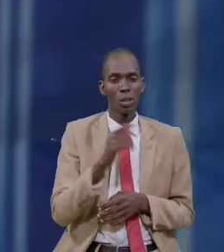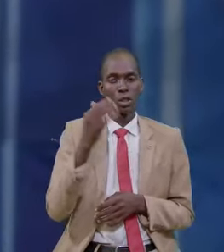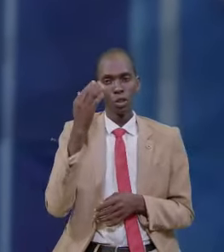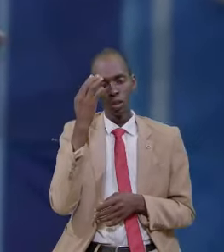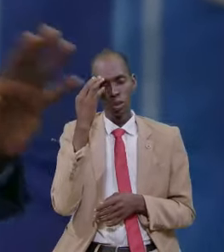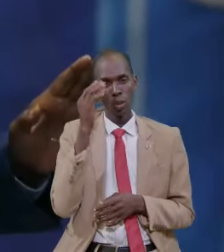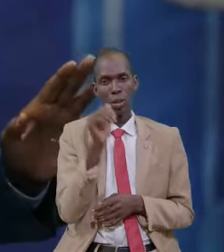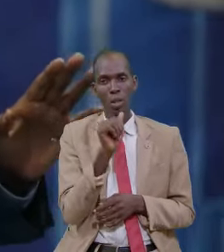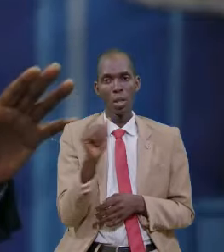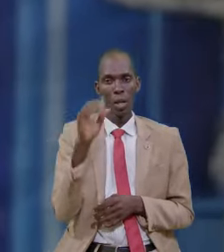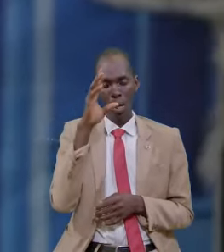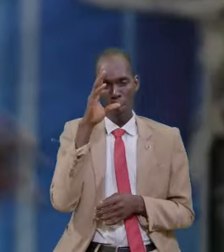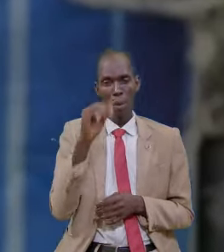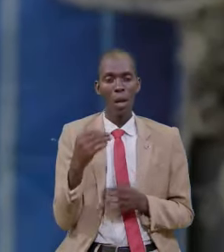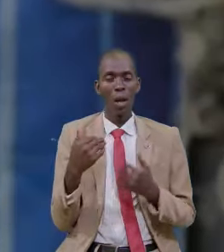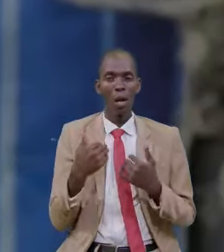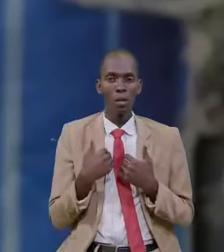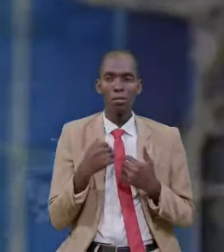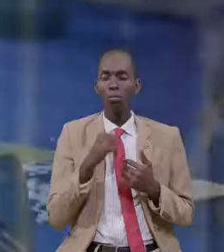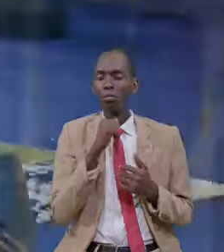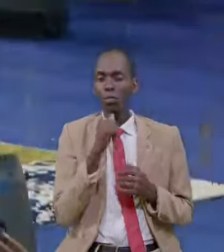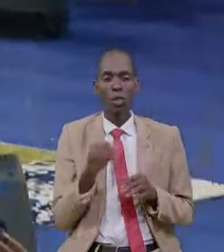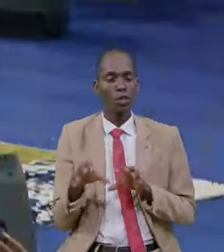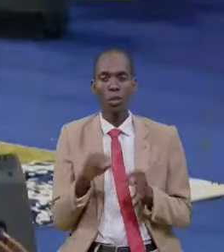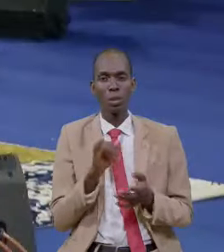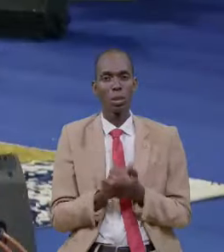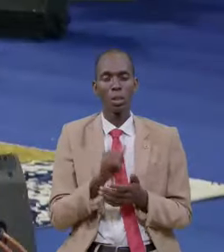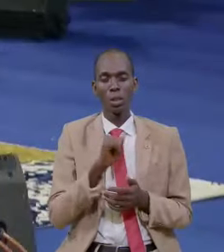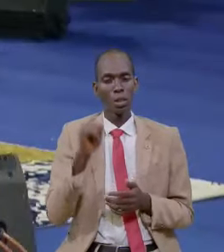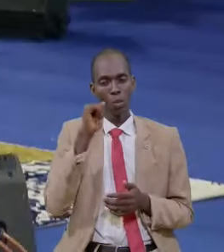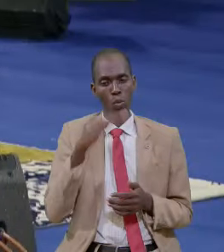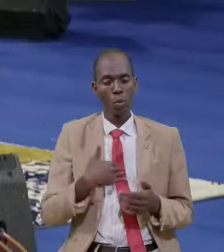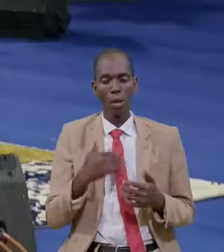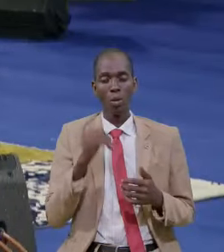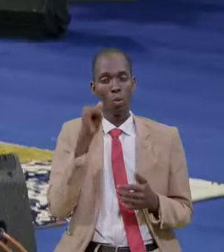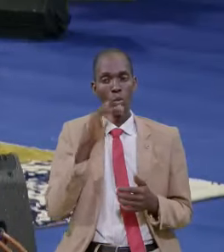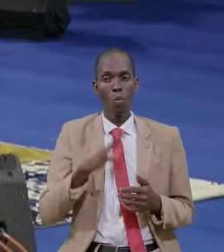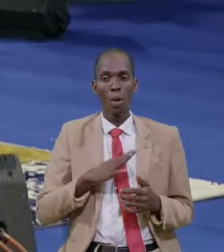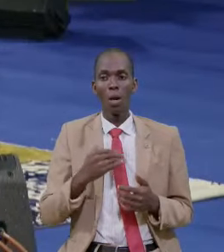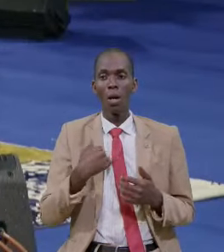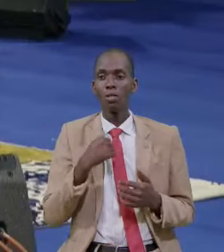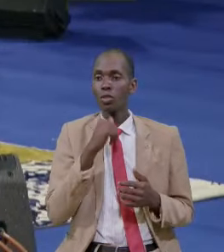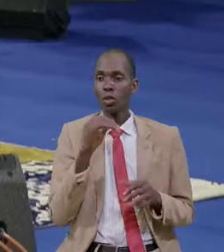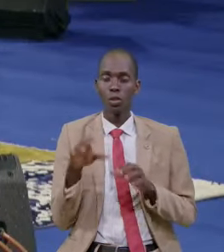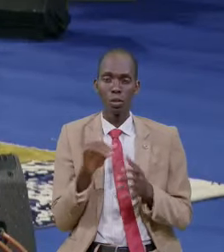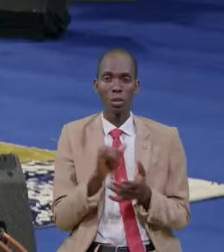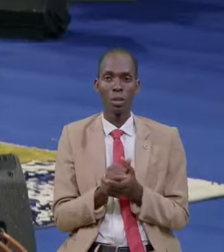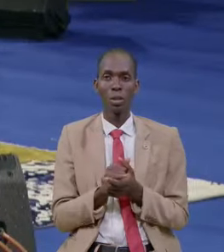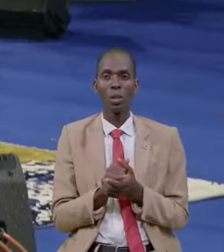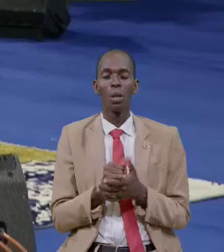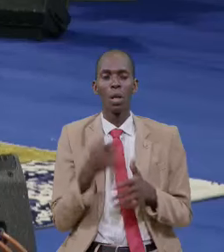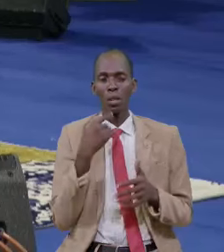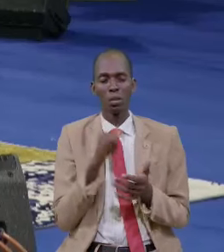man has not done that, a woman has not done that, they say that's the hand of